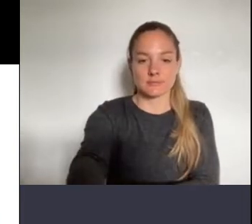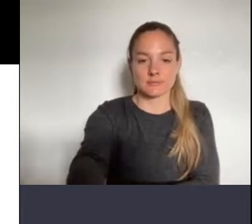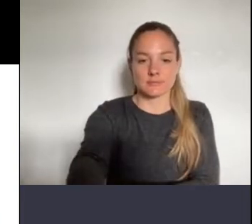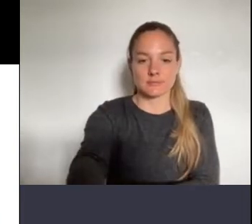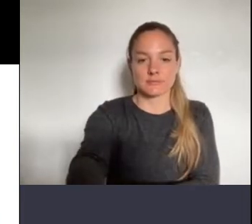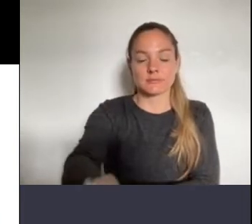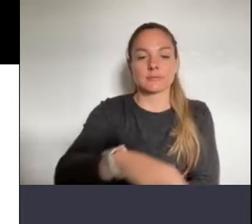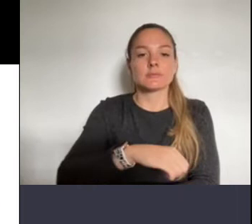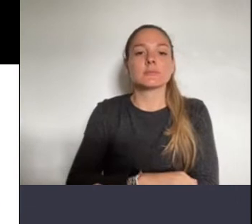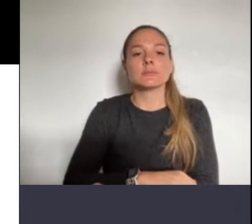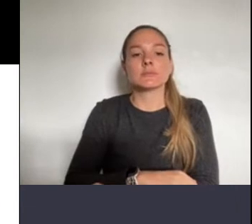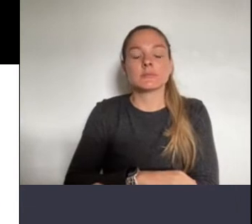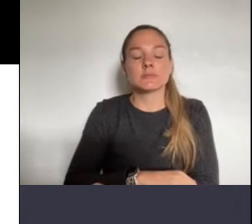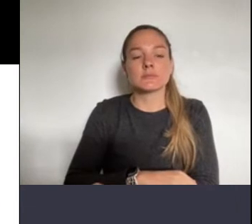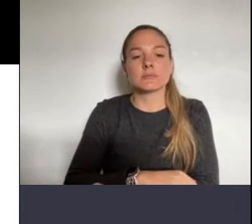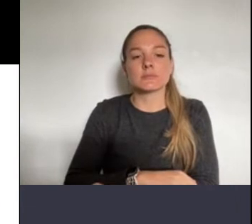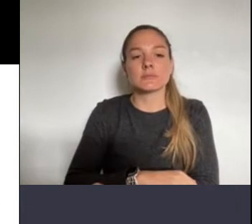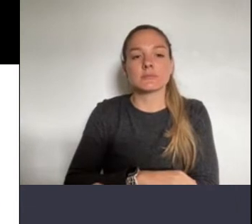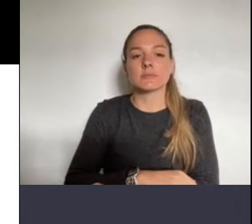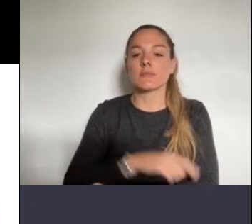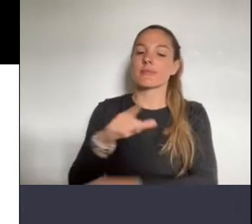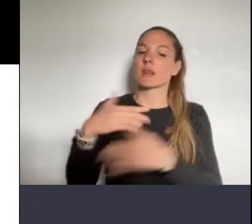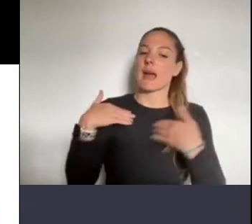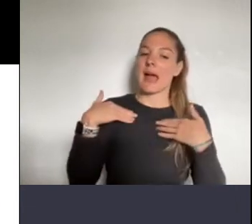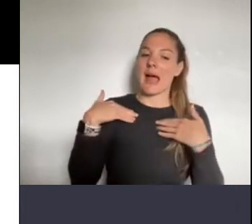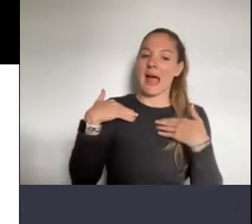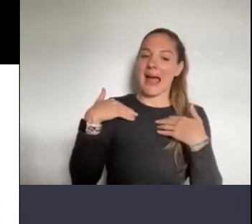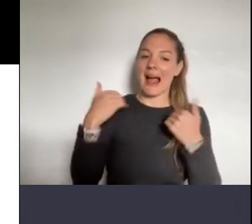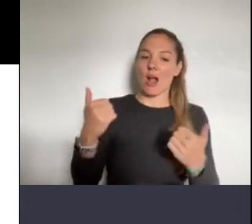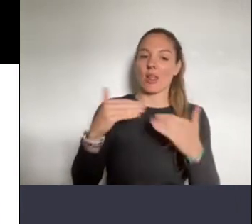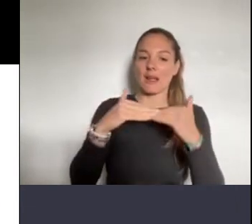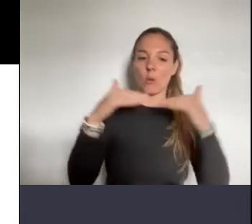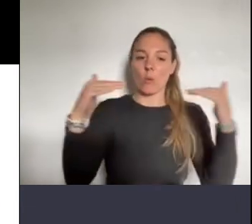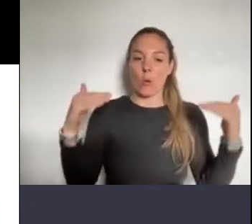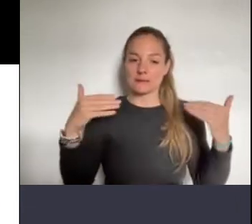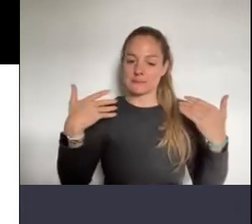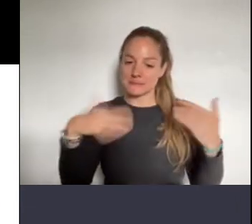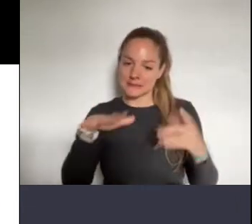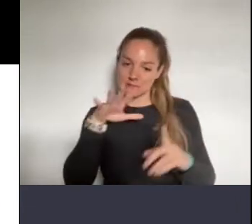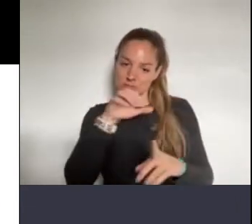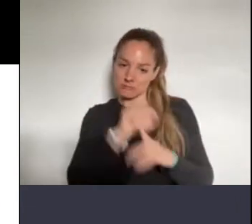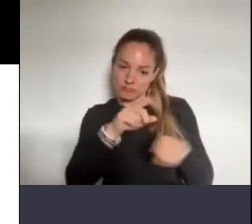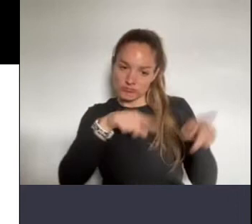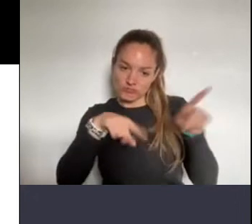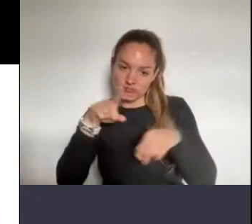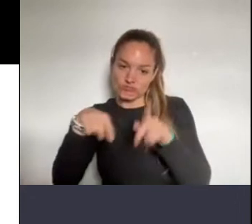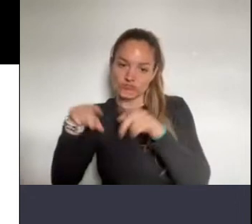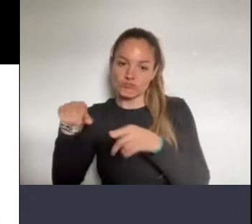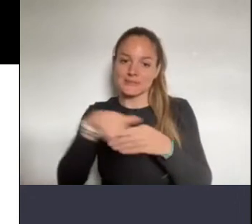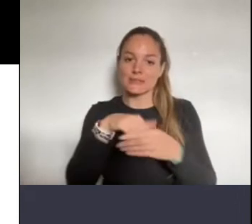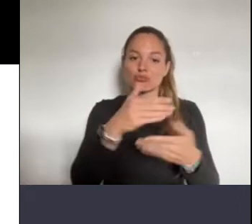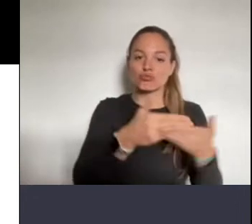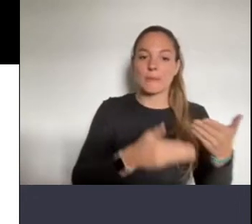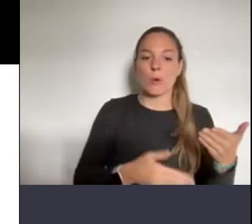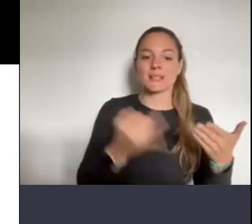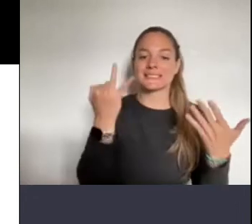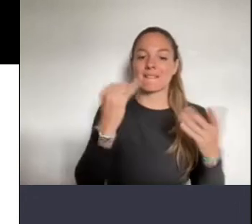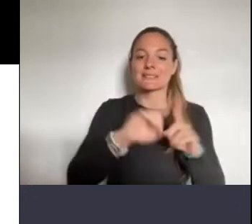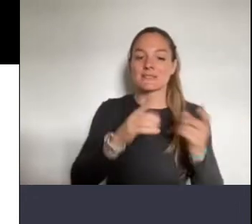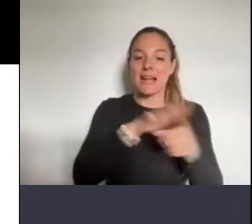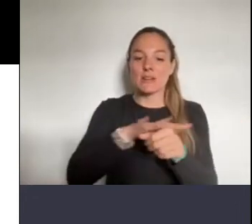In general, the health inequality that's been identified within the report focused on 7 areas. One is